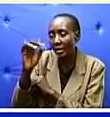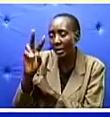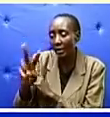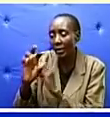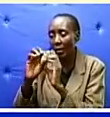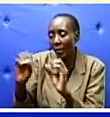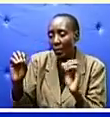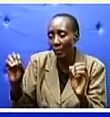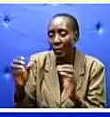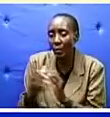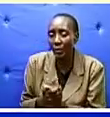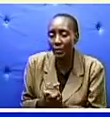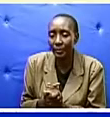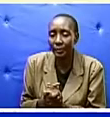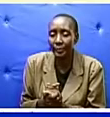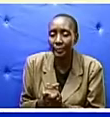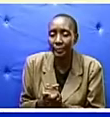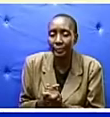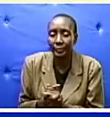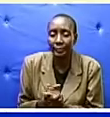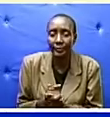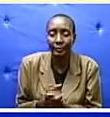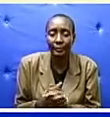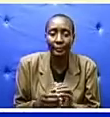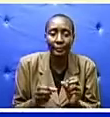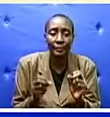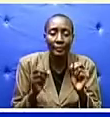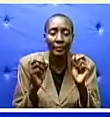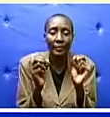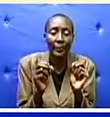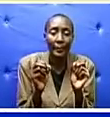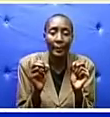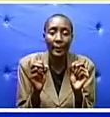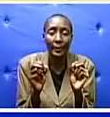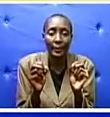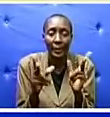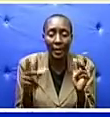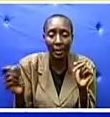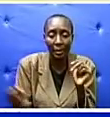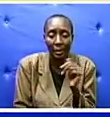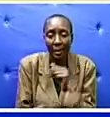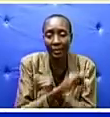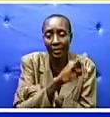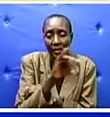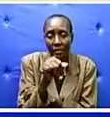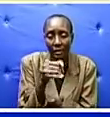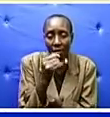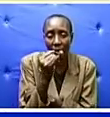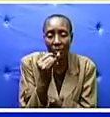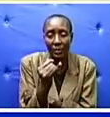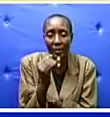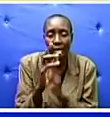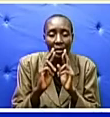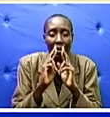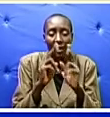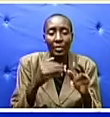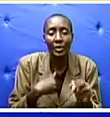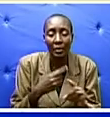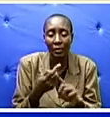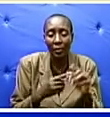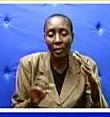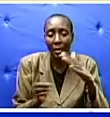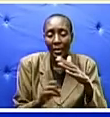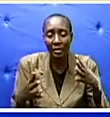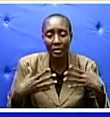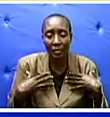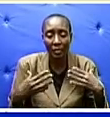fight about COVID-19. Mm-hmm. Yeah. Okay, and in January there was a report by the Ministry of Health